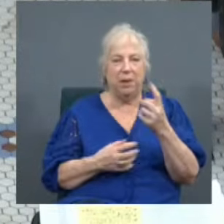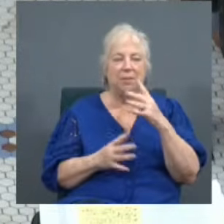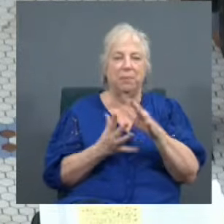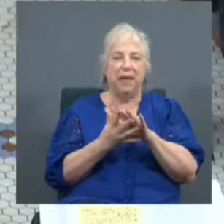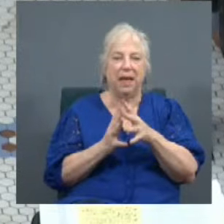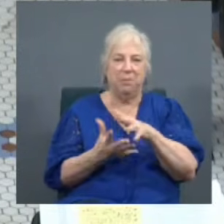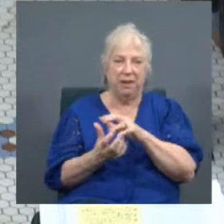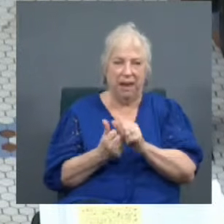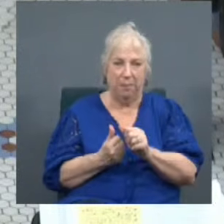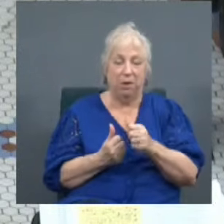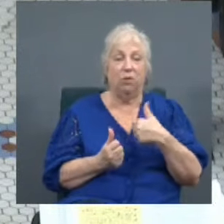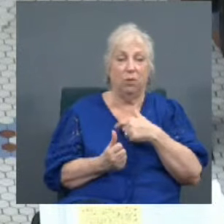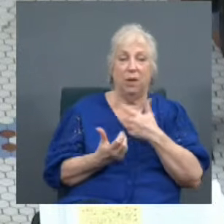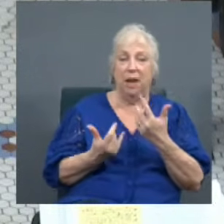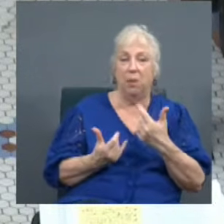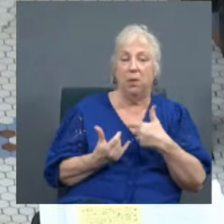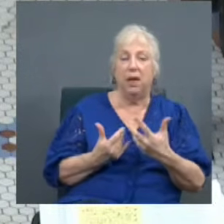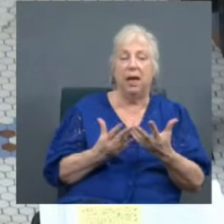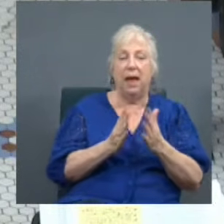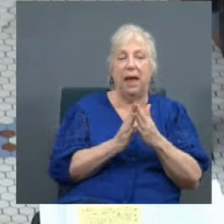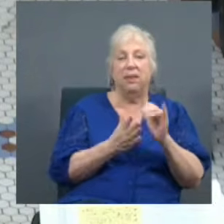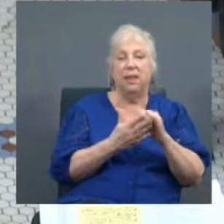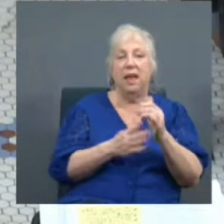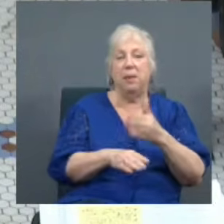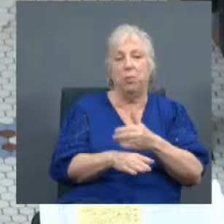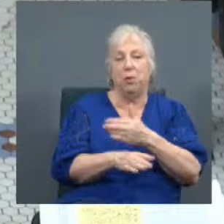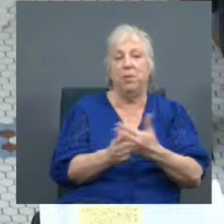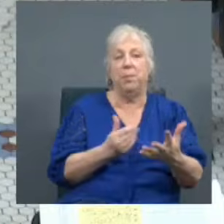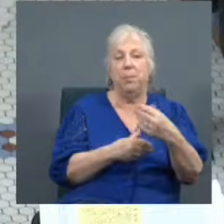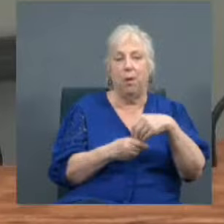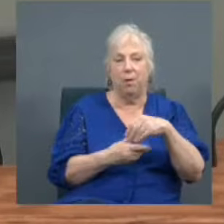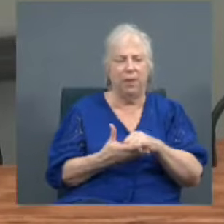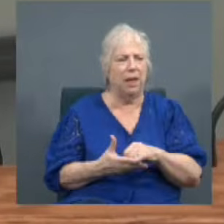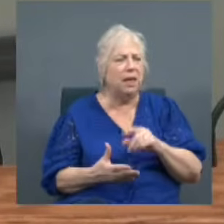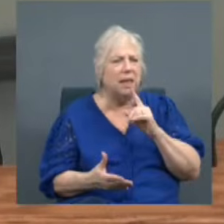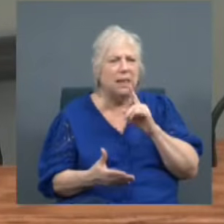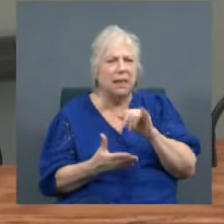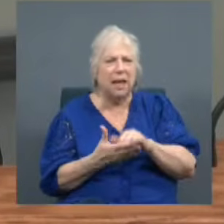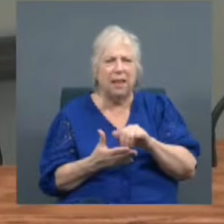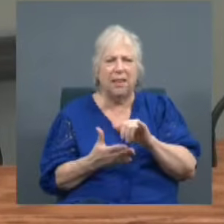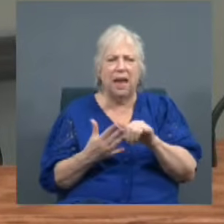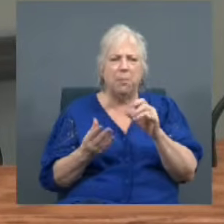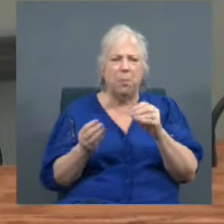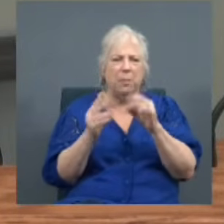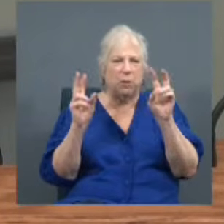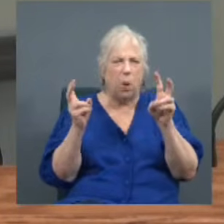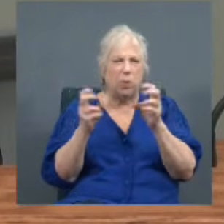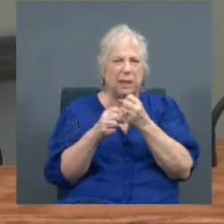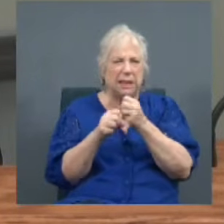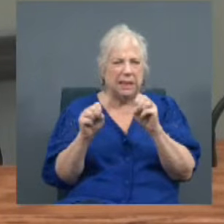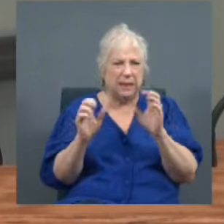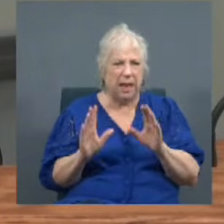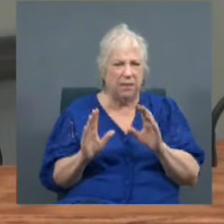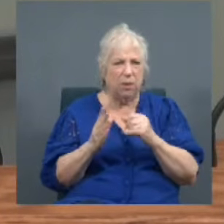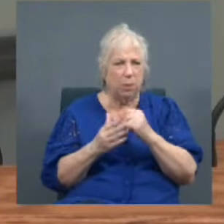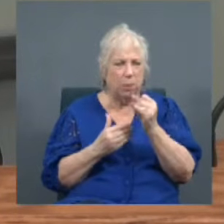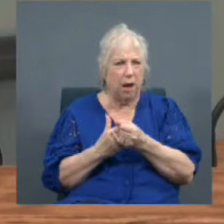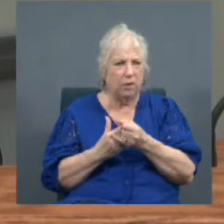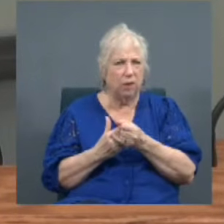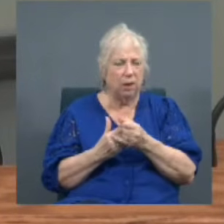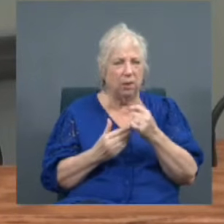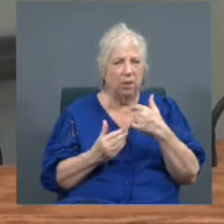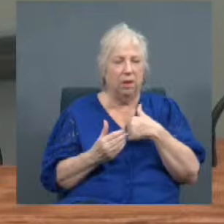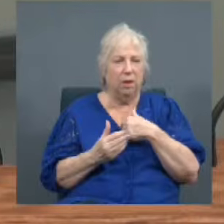there. And this is for those additions. Okay, is this that safer project that was, we